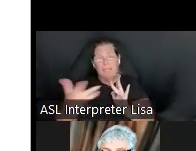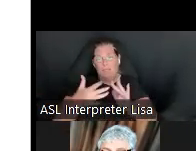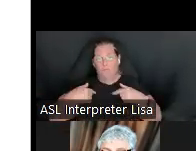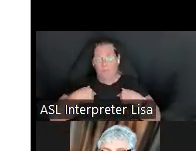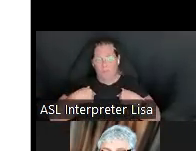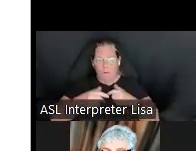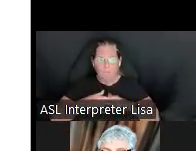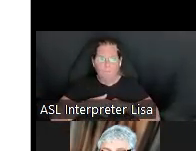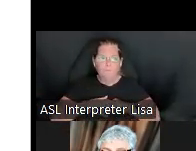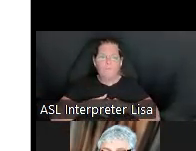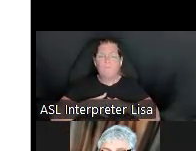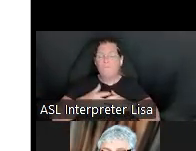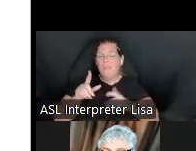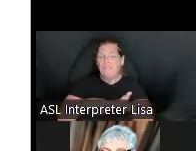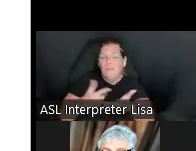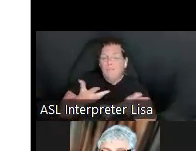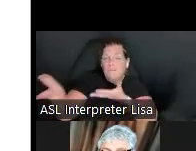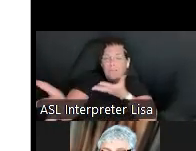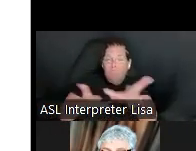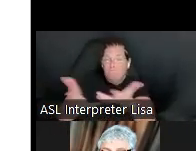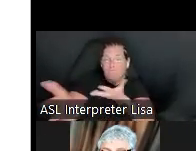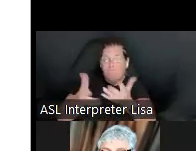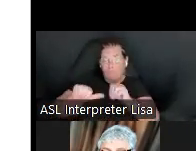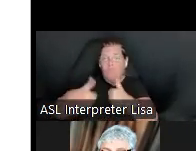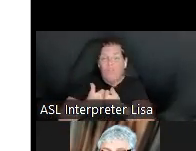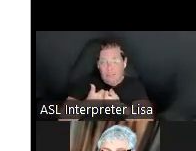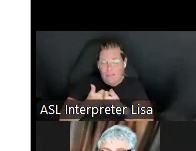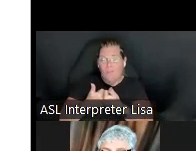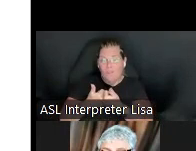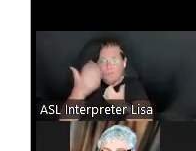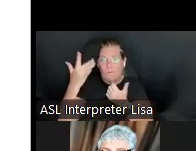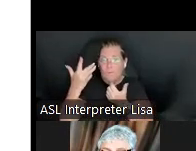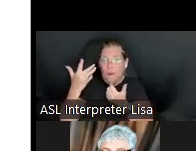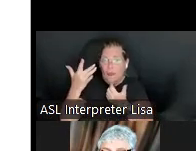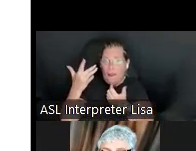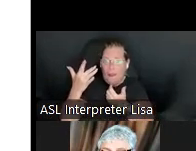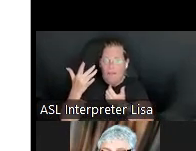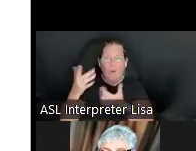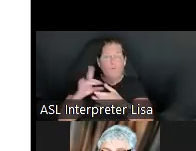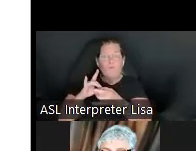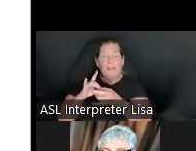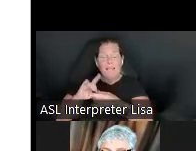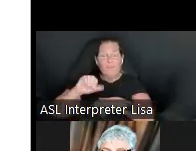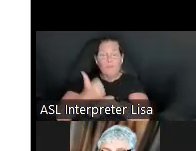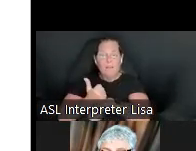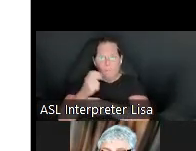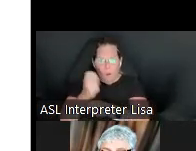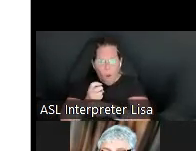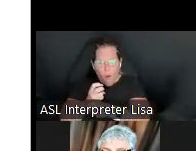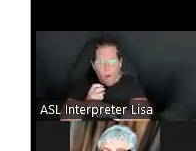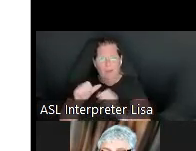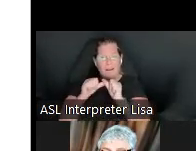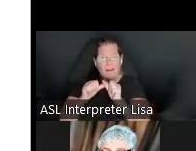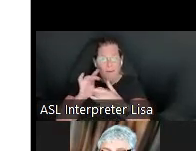interpersonal difficulties, there's sometimes difficulties establishing and maintaining relationships and friendships. There